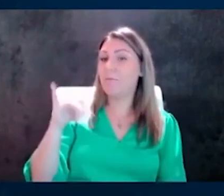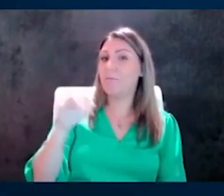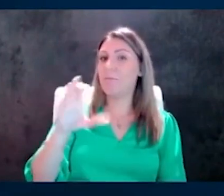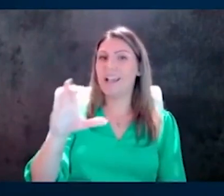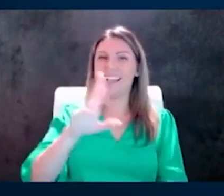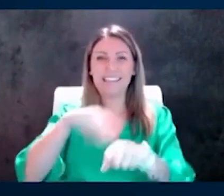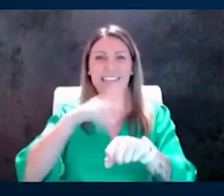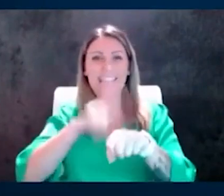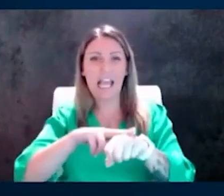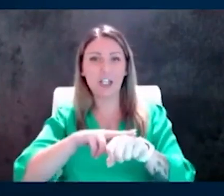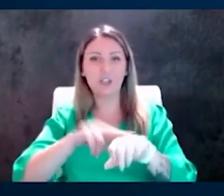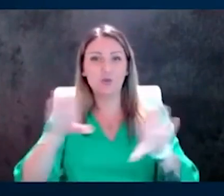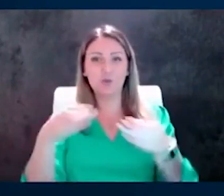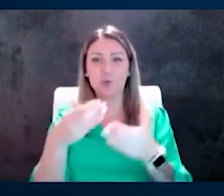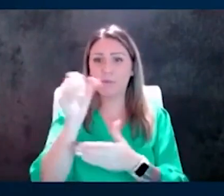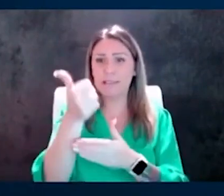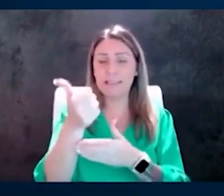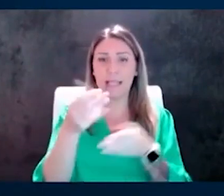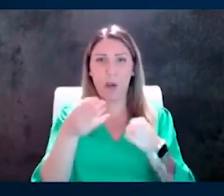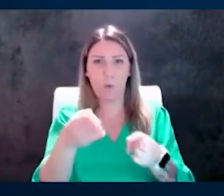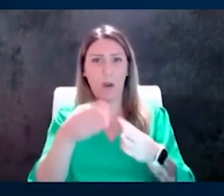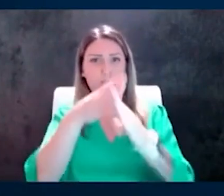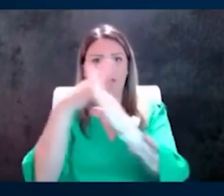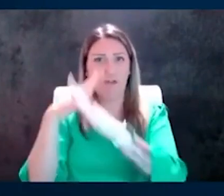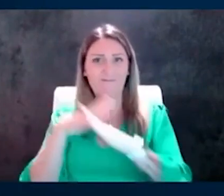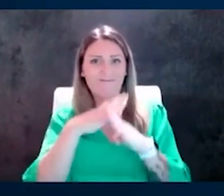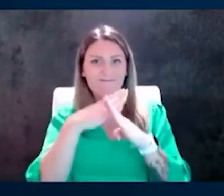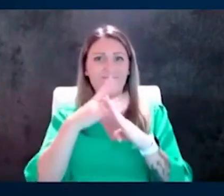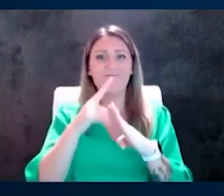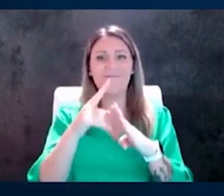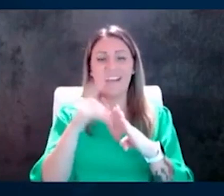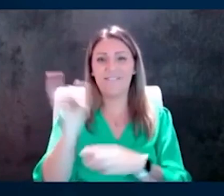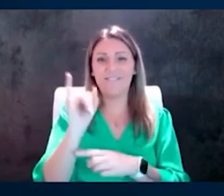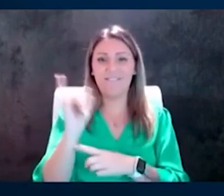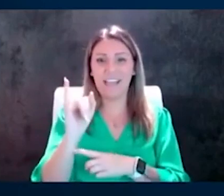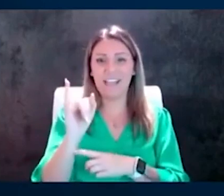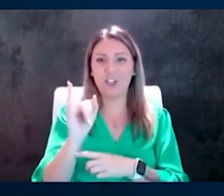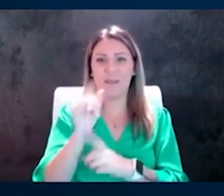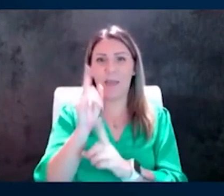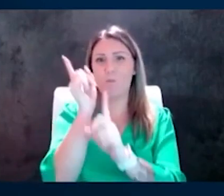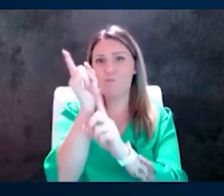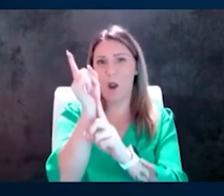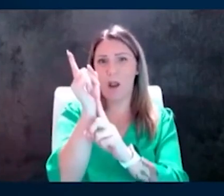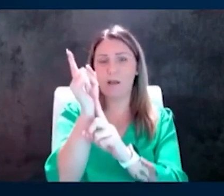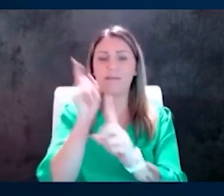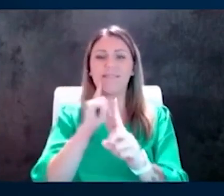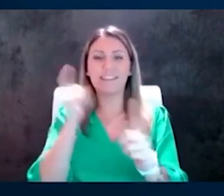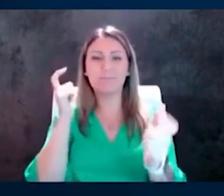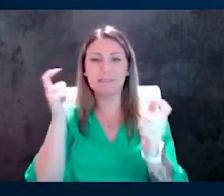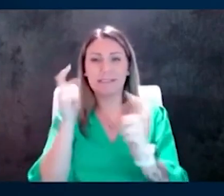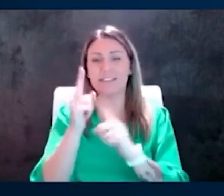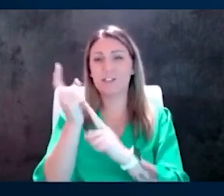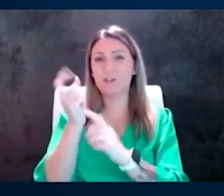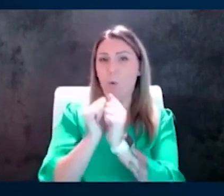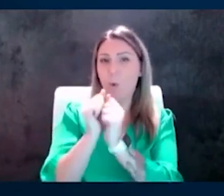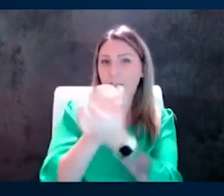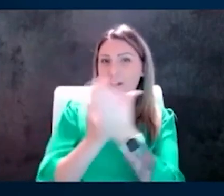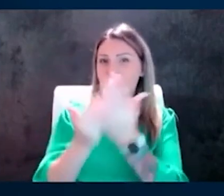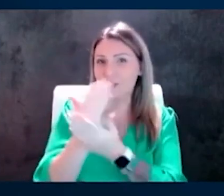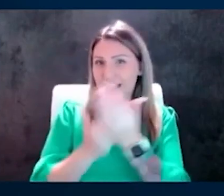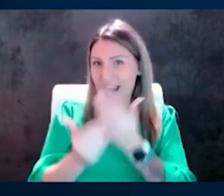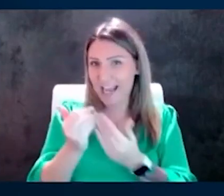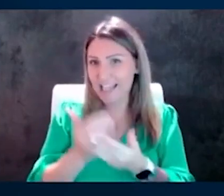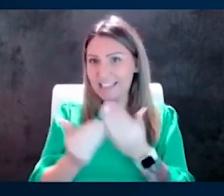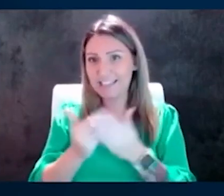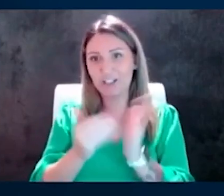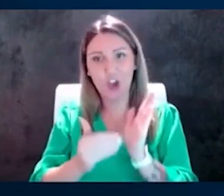these 10 ways to prevent infection. So obviously in that 1 o'clock spot is the biggest one. Wash your hands often. There are several other things